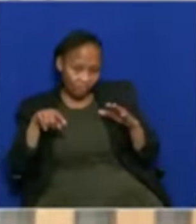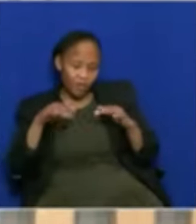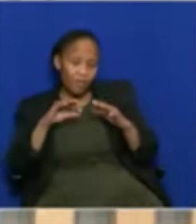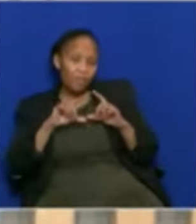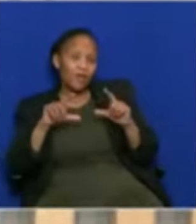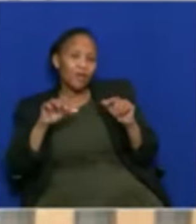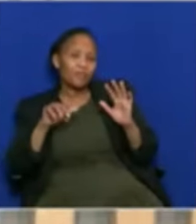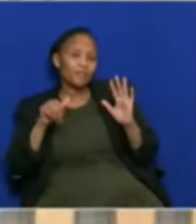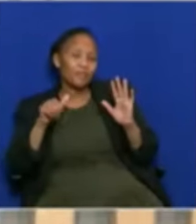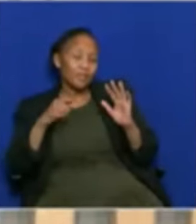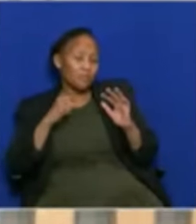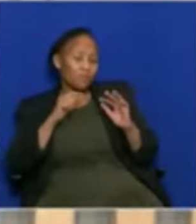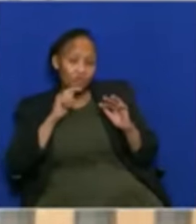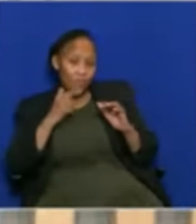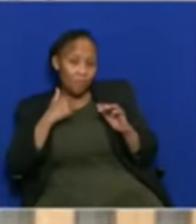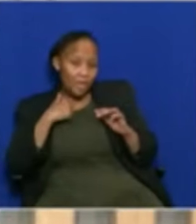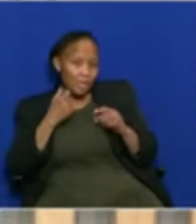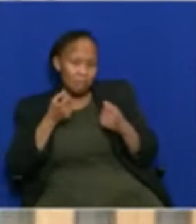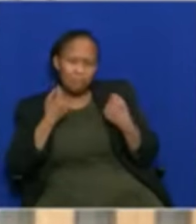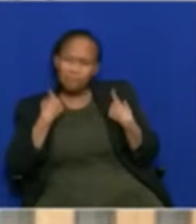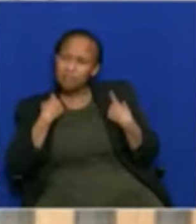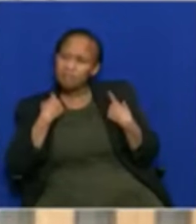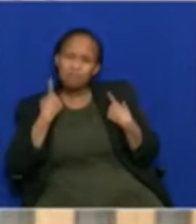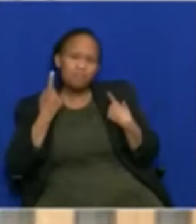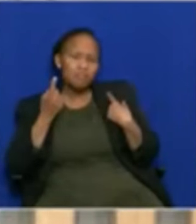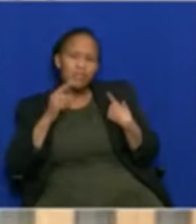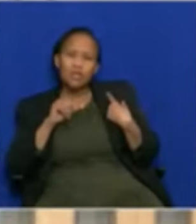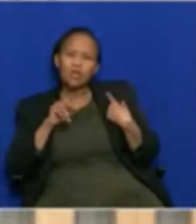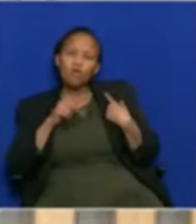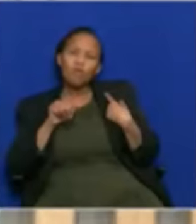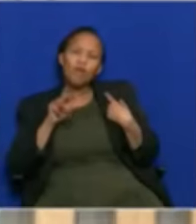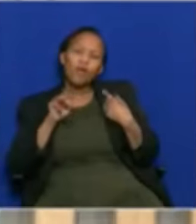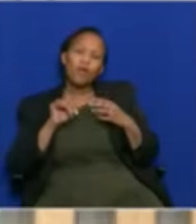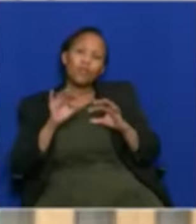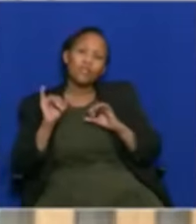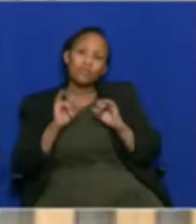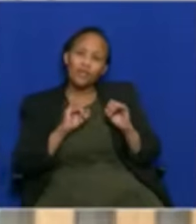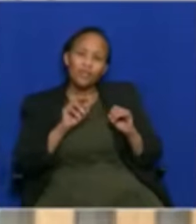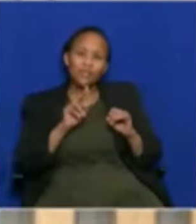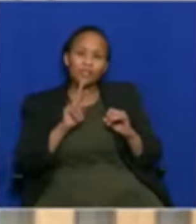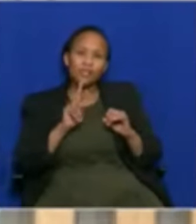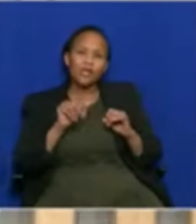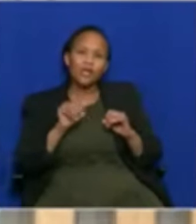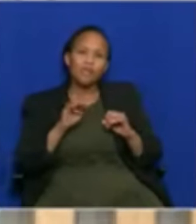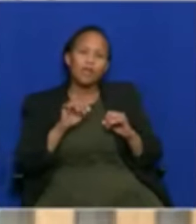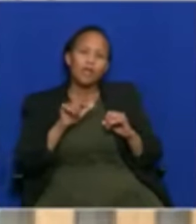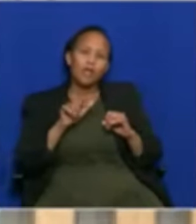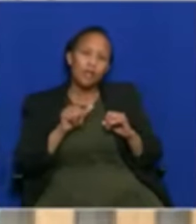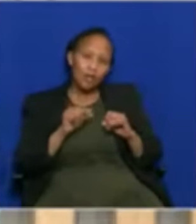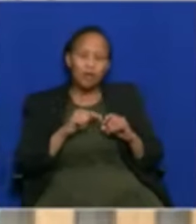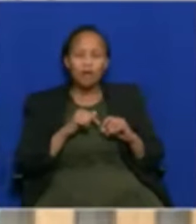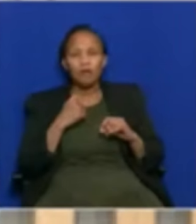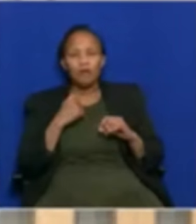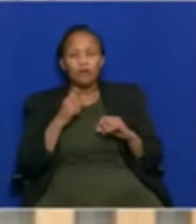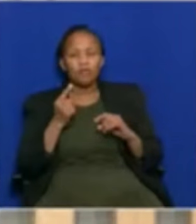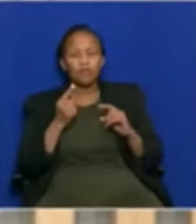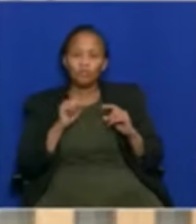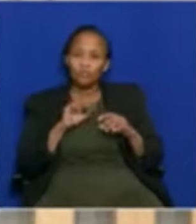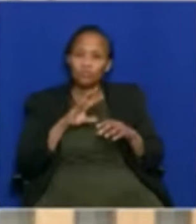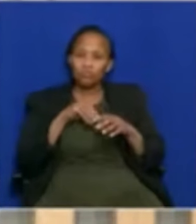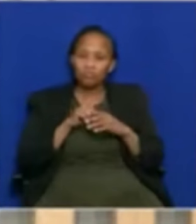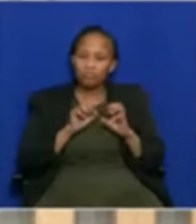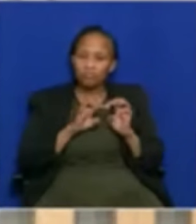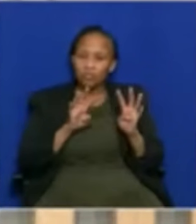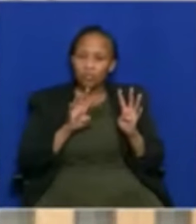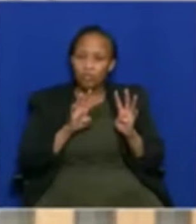why Khumalo invited Major General Gabela to form part of this interviewing panel as I was available. Exactly.